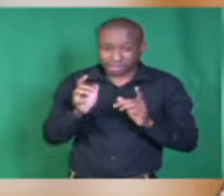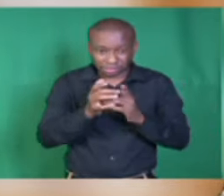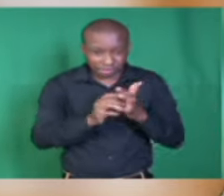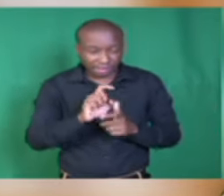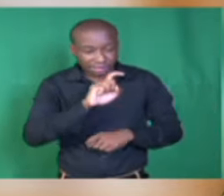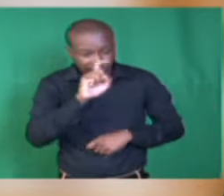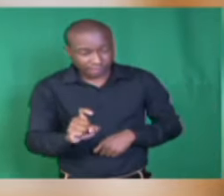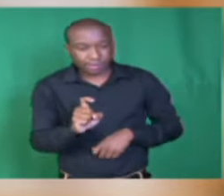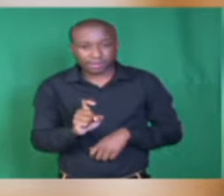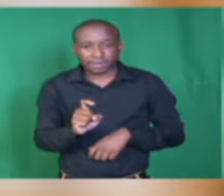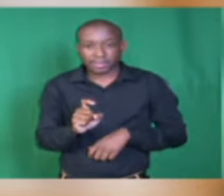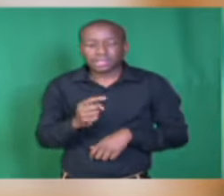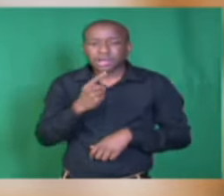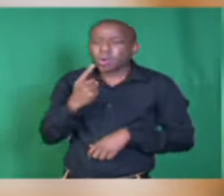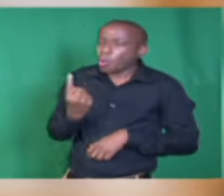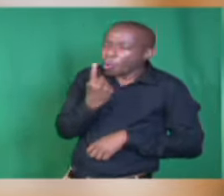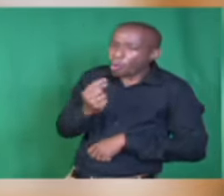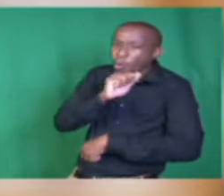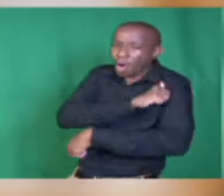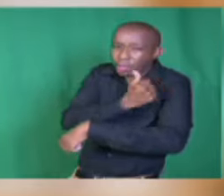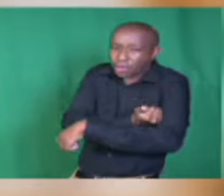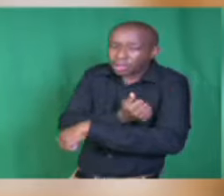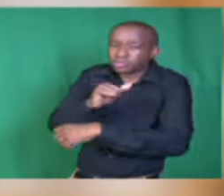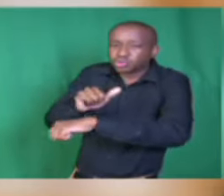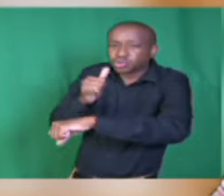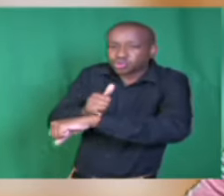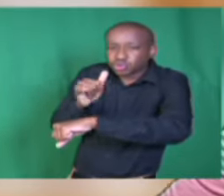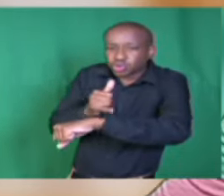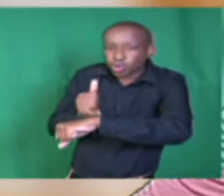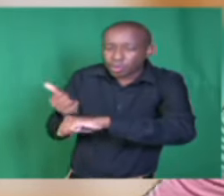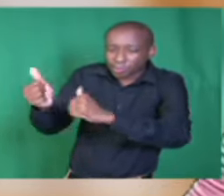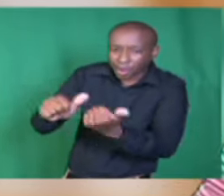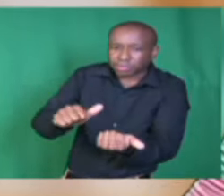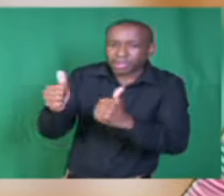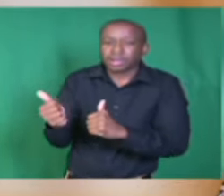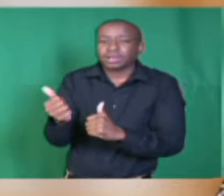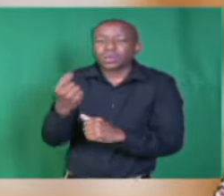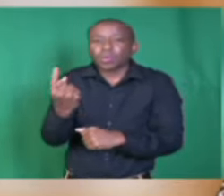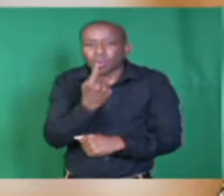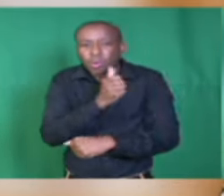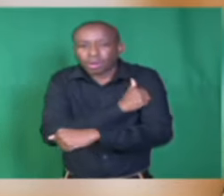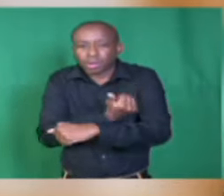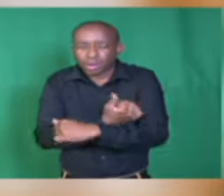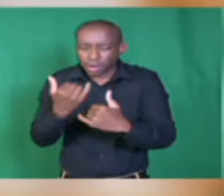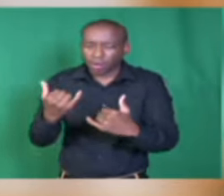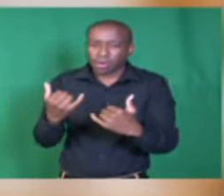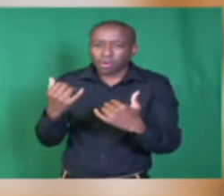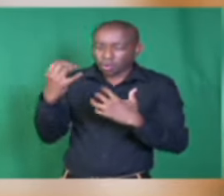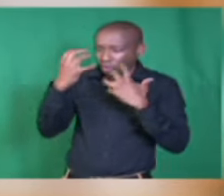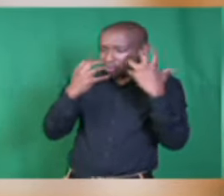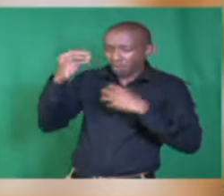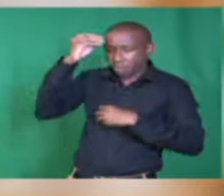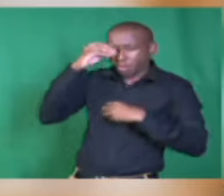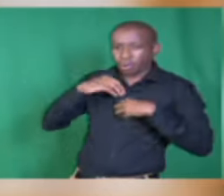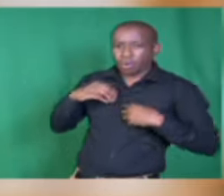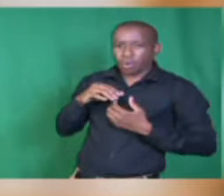And he said, by whose authority did John the Baptist baptize? And that was very confusing for them